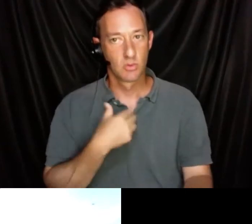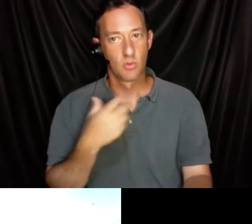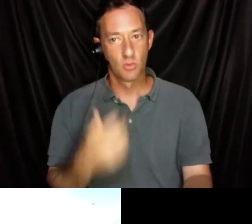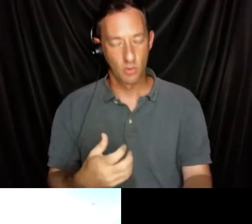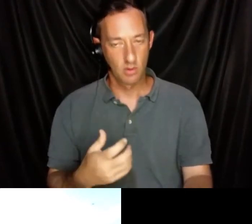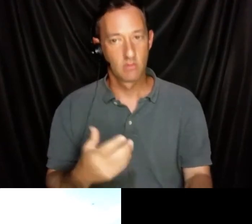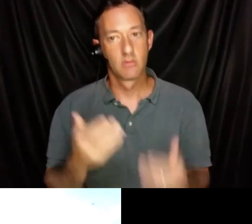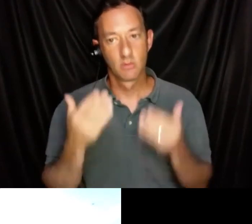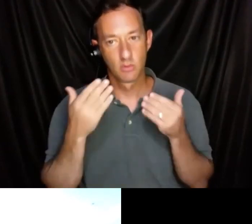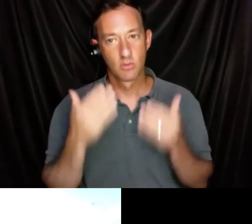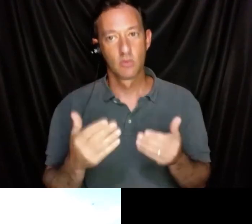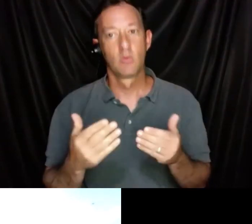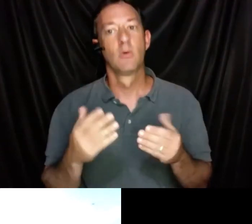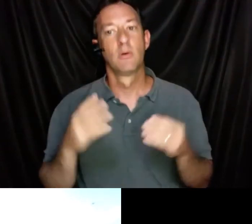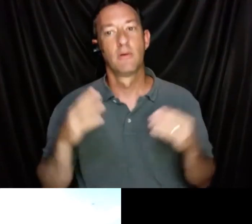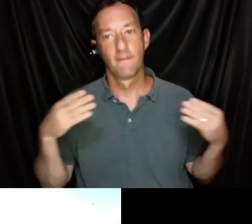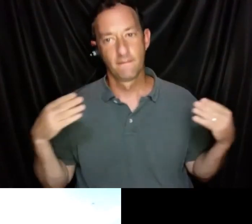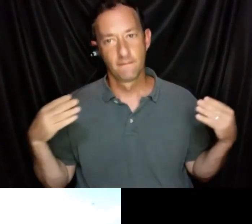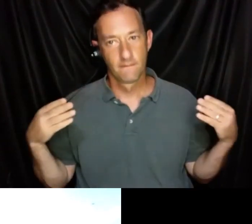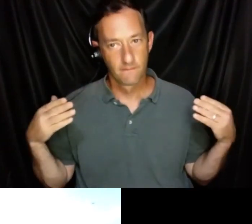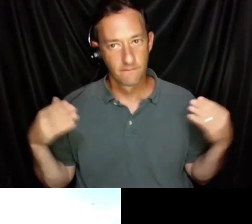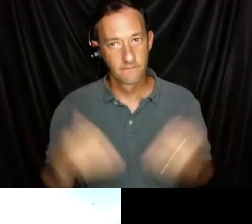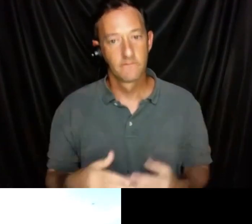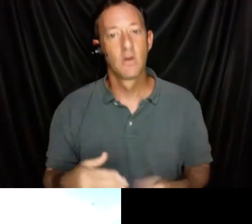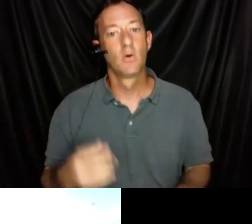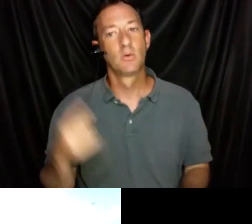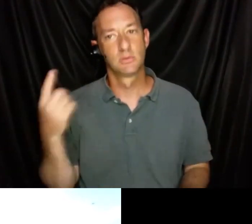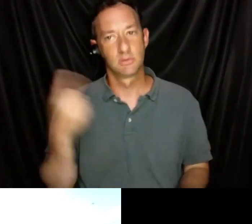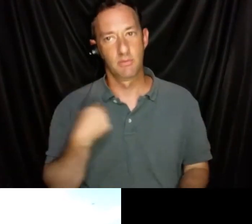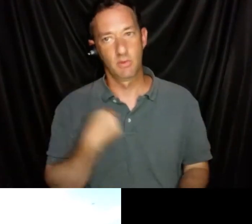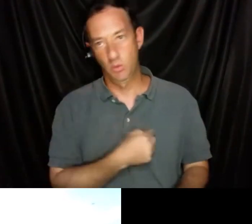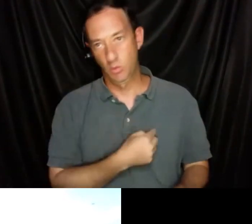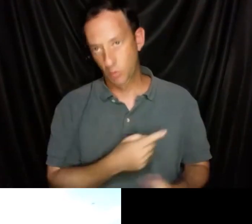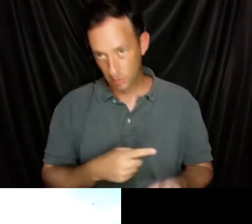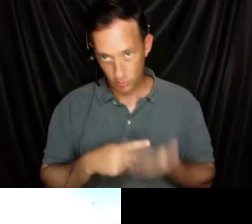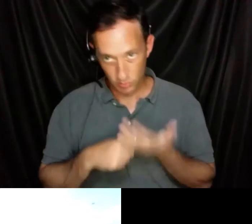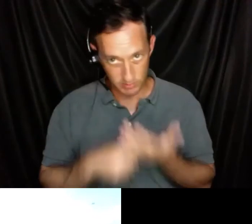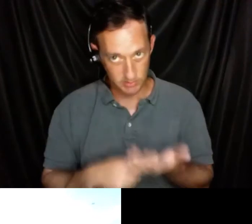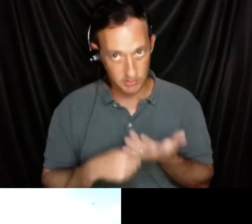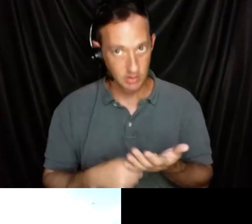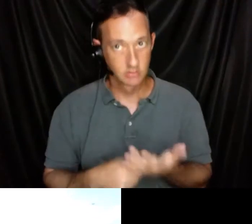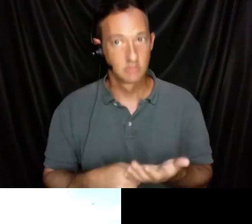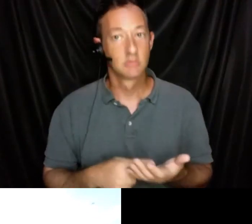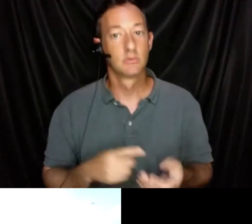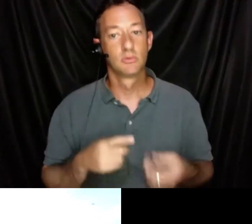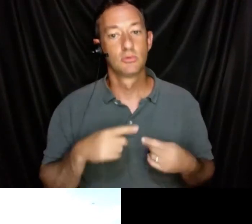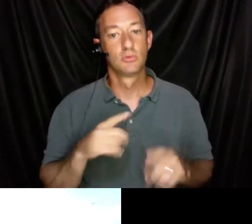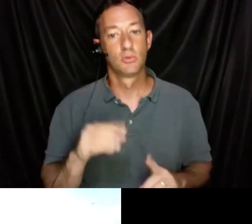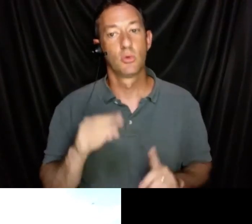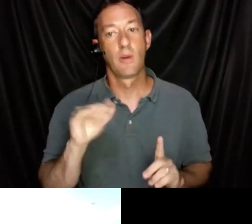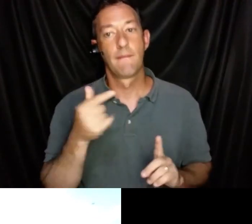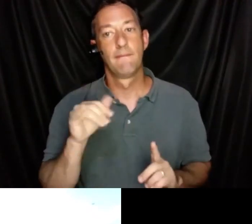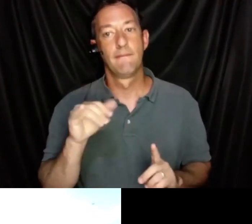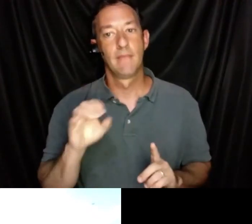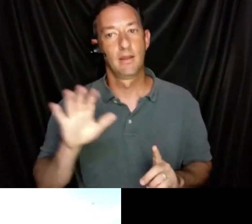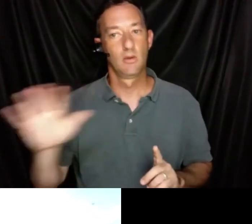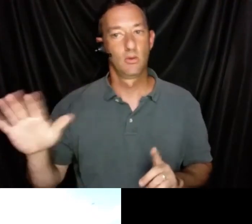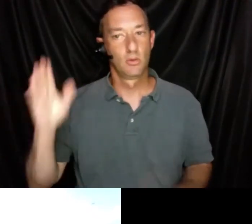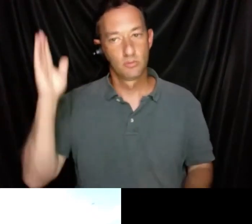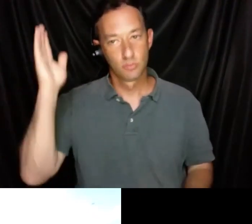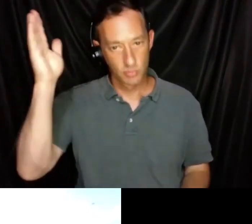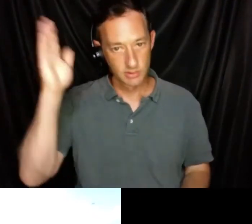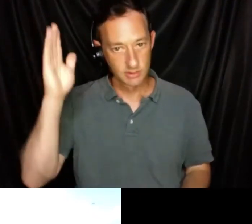up on something that we were discussing during Maggie's presentation